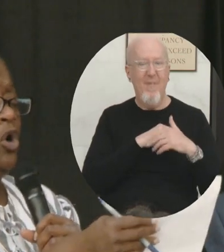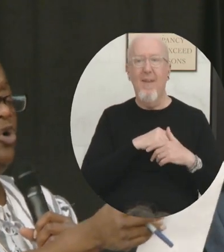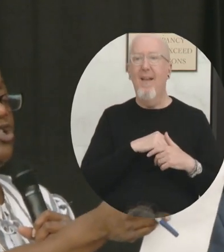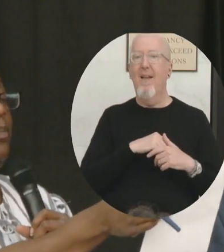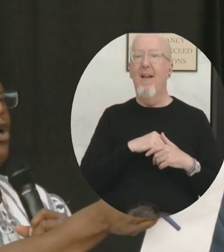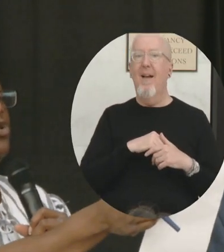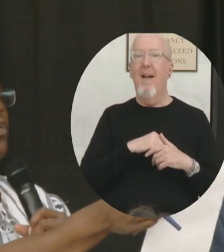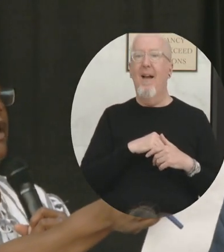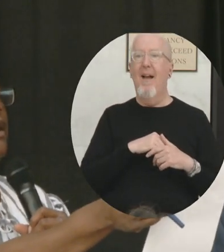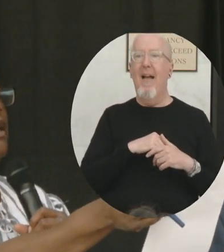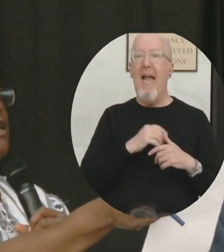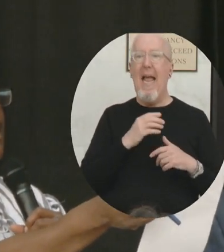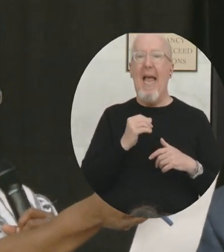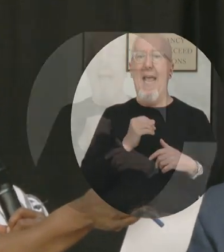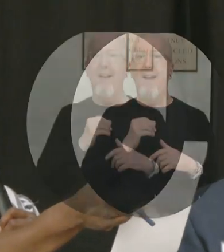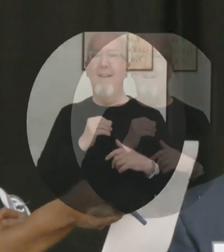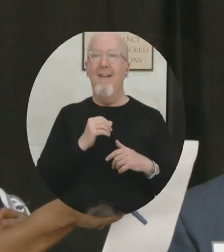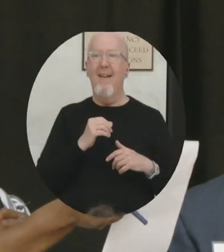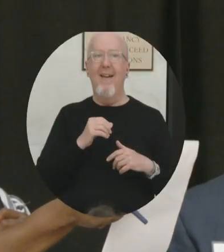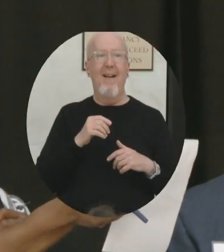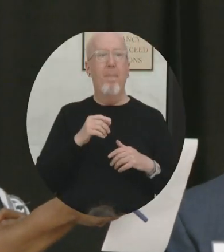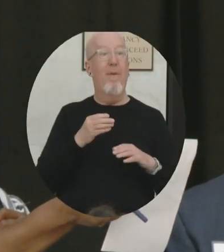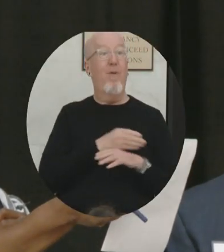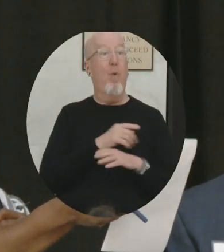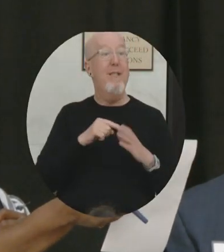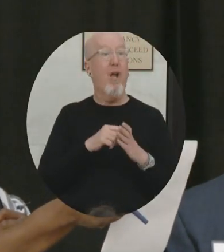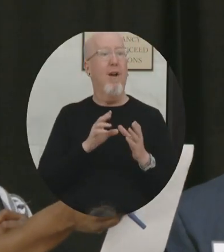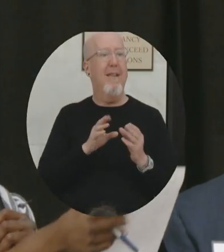said, "Who's supposed to read this text?"